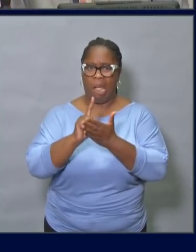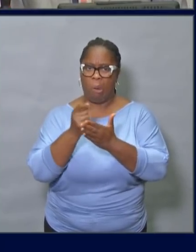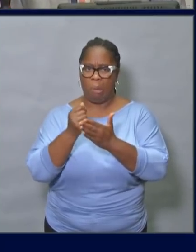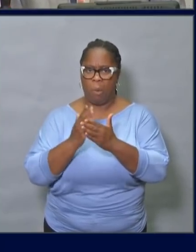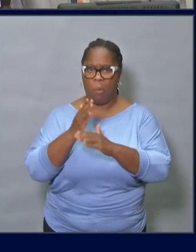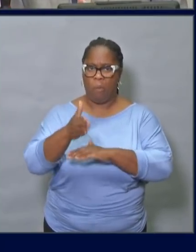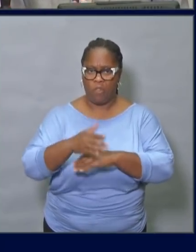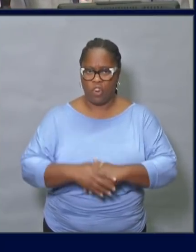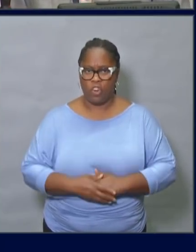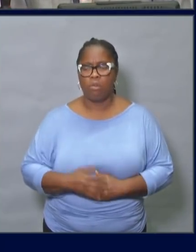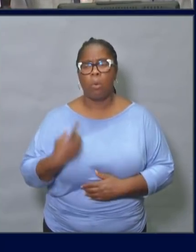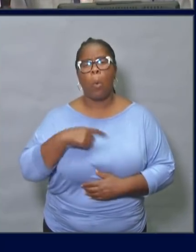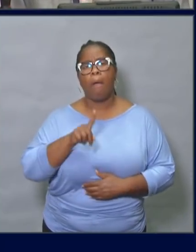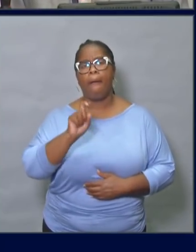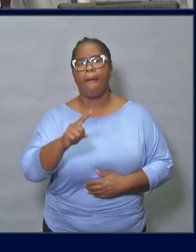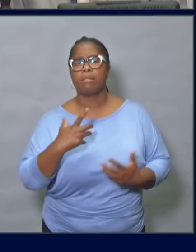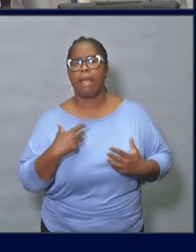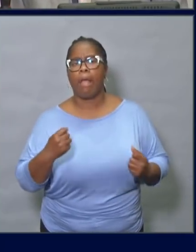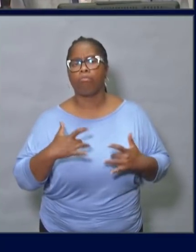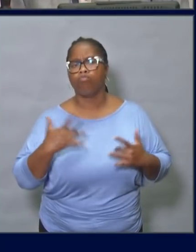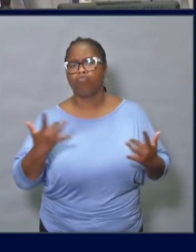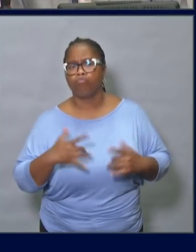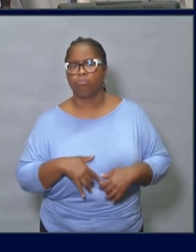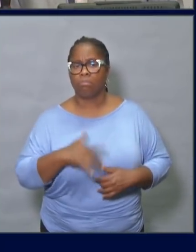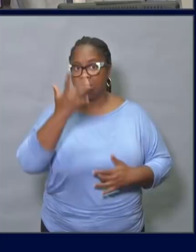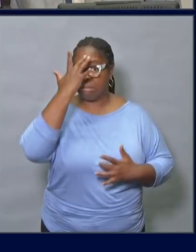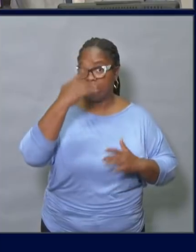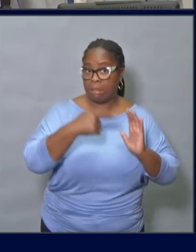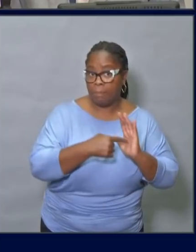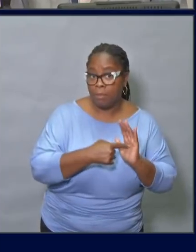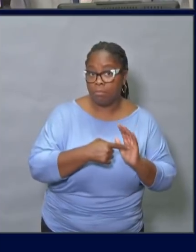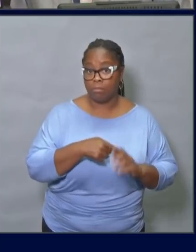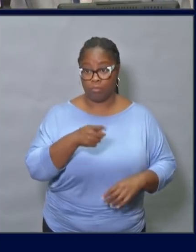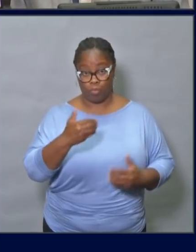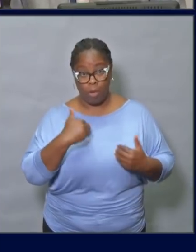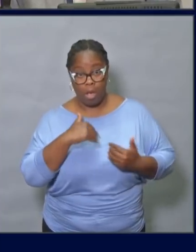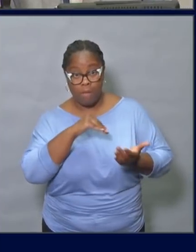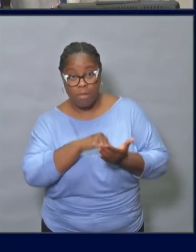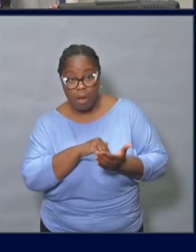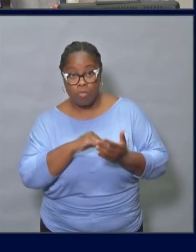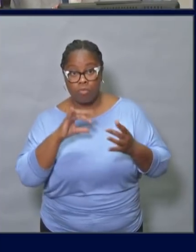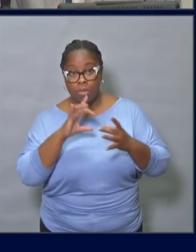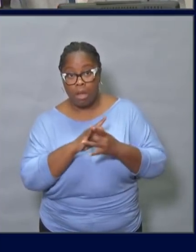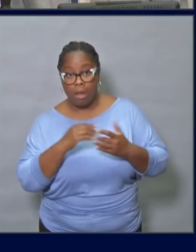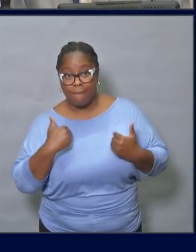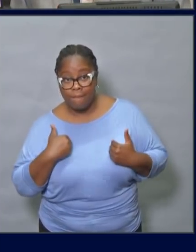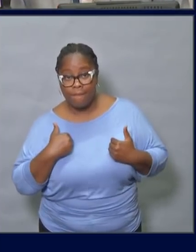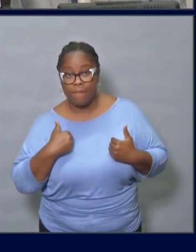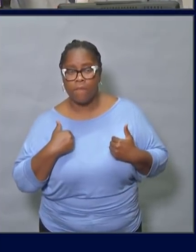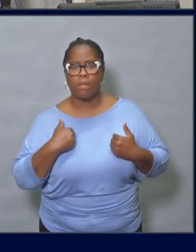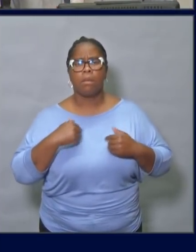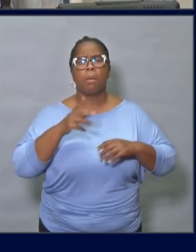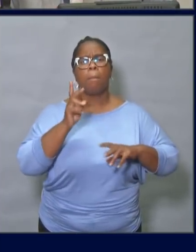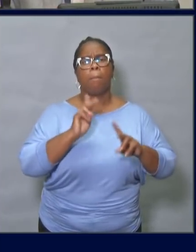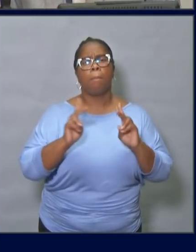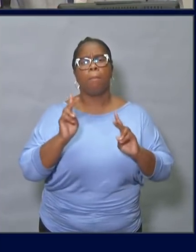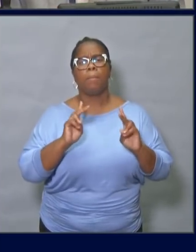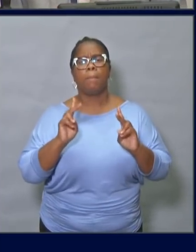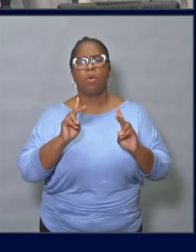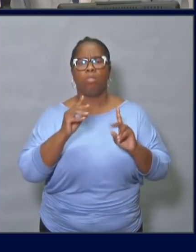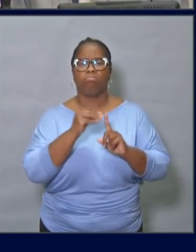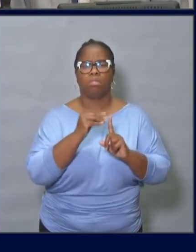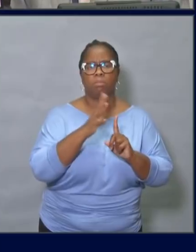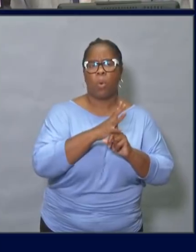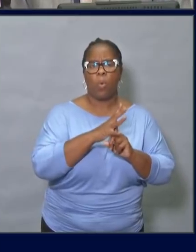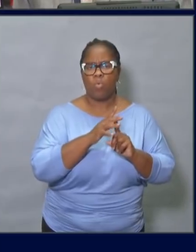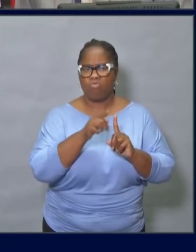information on health status, symptoms, connections to resources, possible exposures, and names of close contacts.